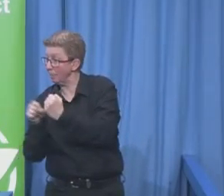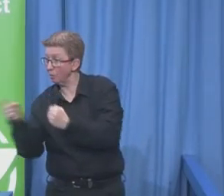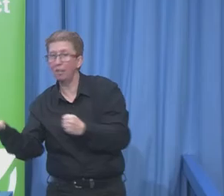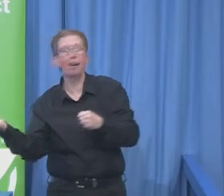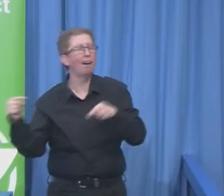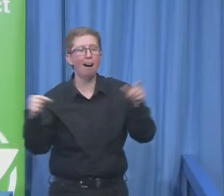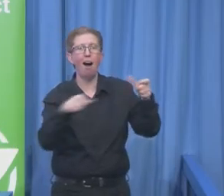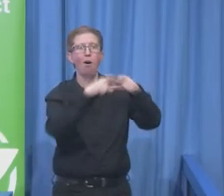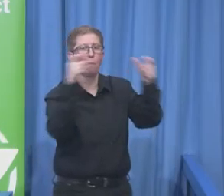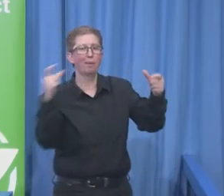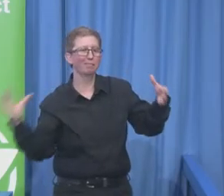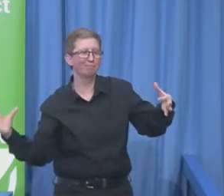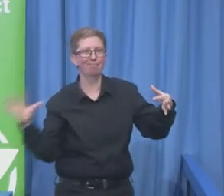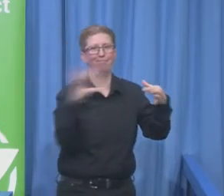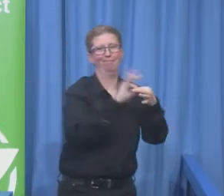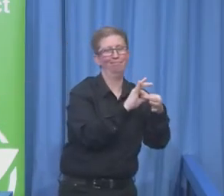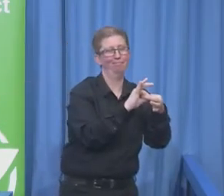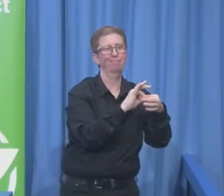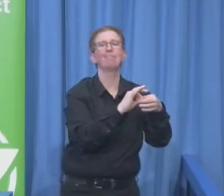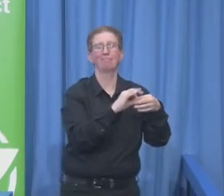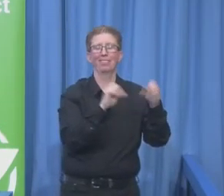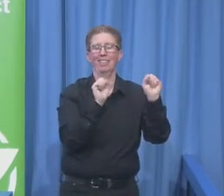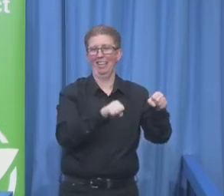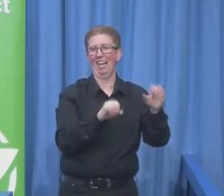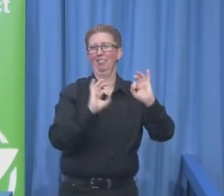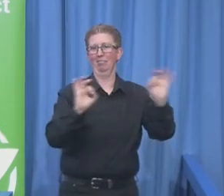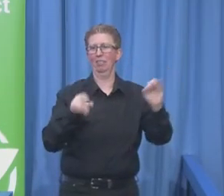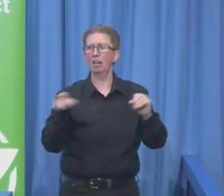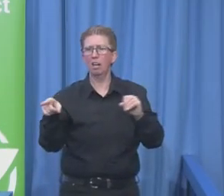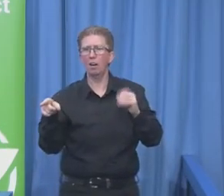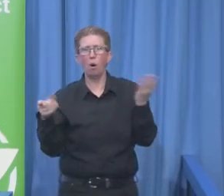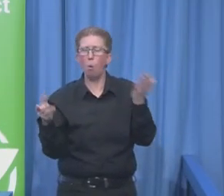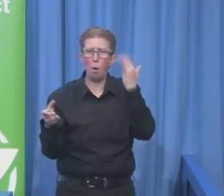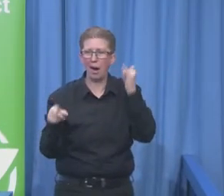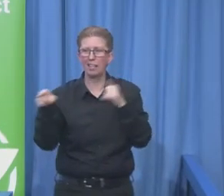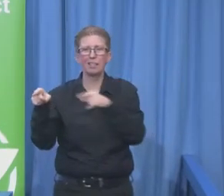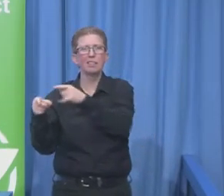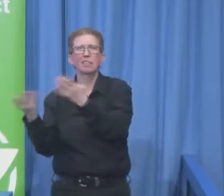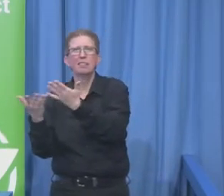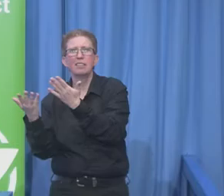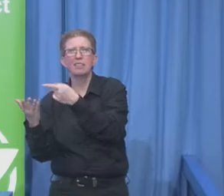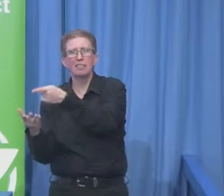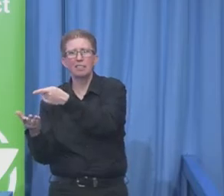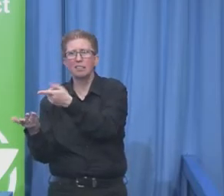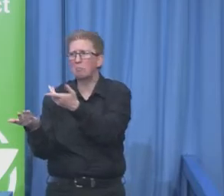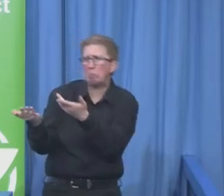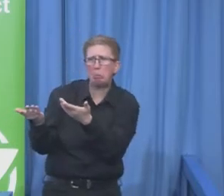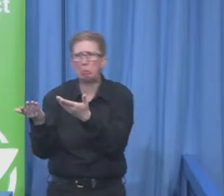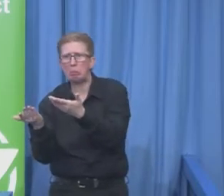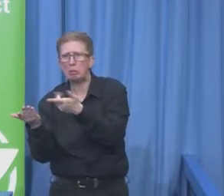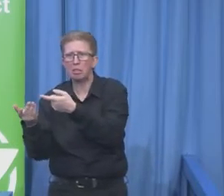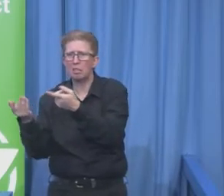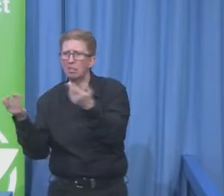in functions where they're using jaws, etc. That's one. The second is,